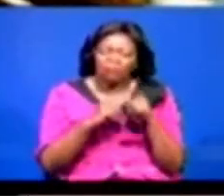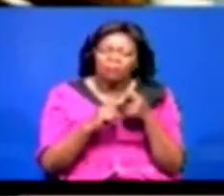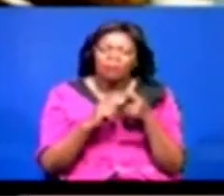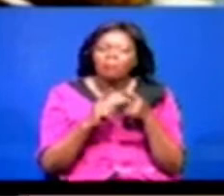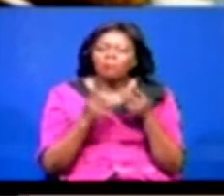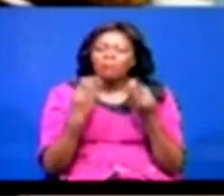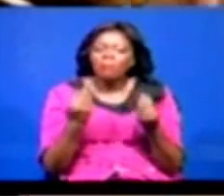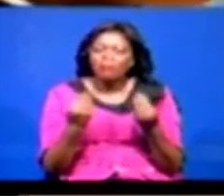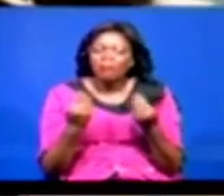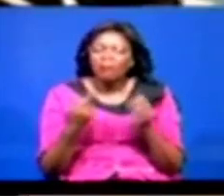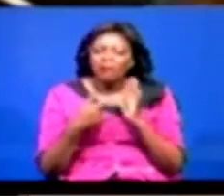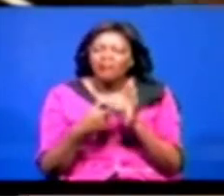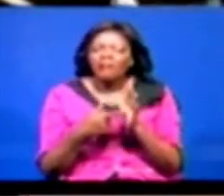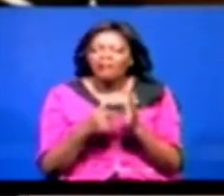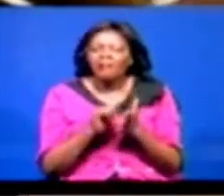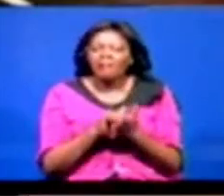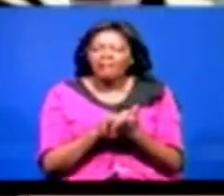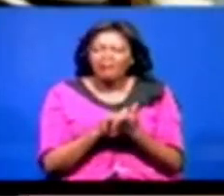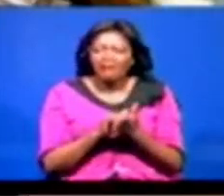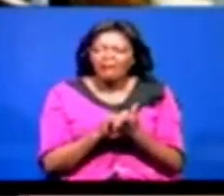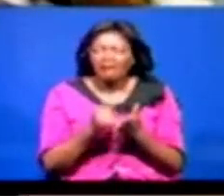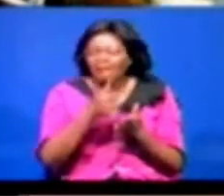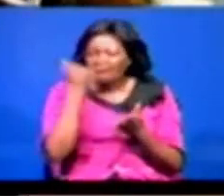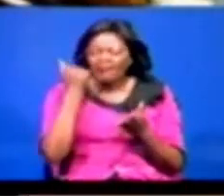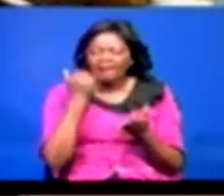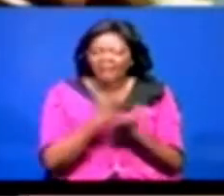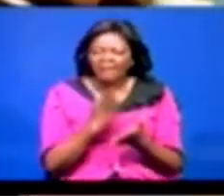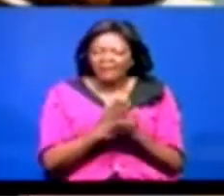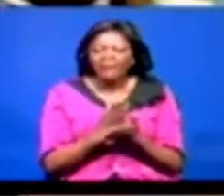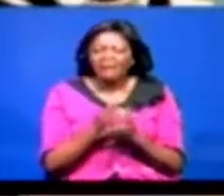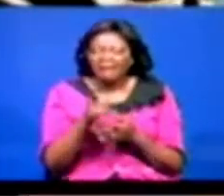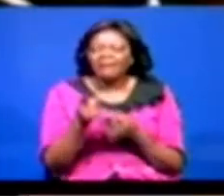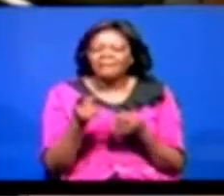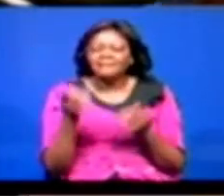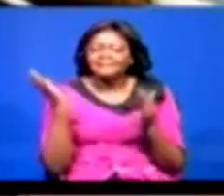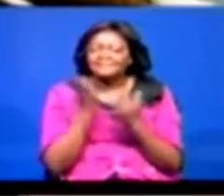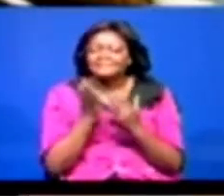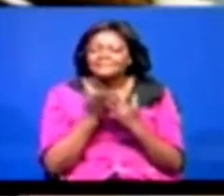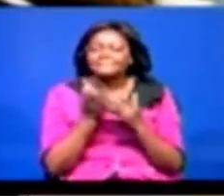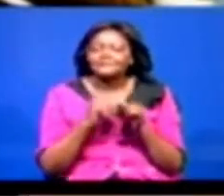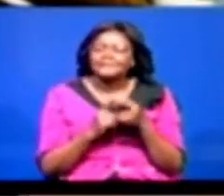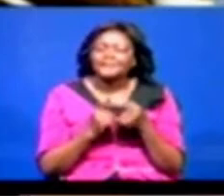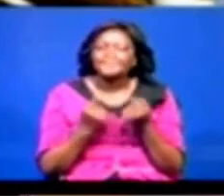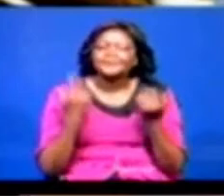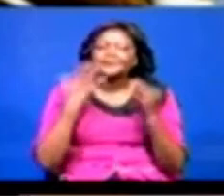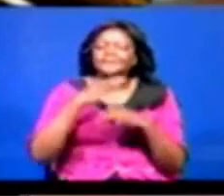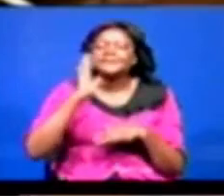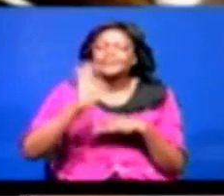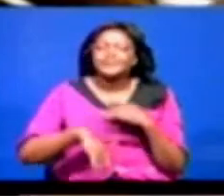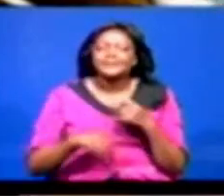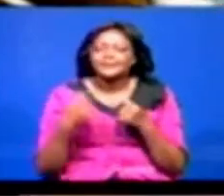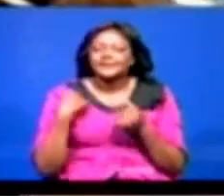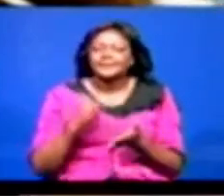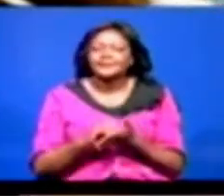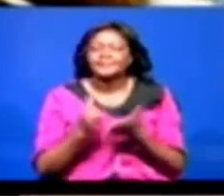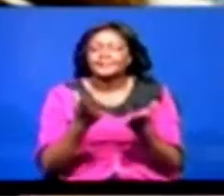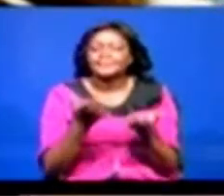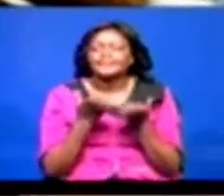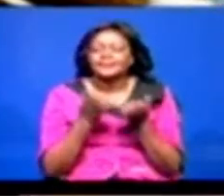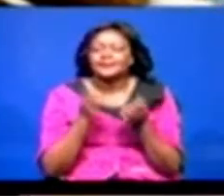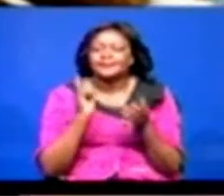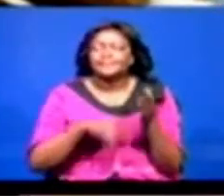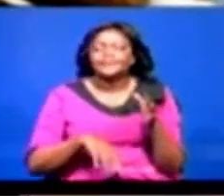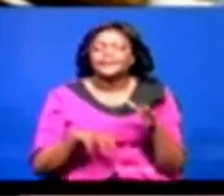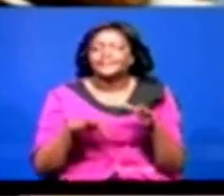to point out to say, because of the fact of this interference, you've exceeded the numbers of what was captured in your